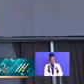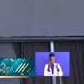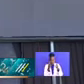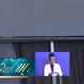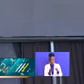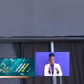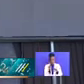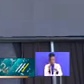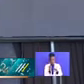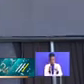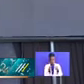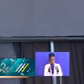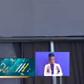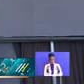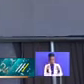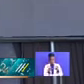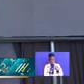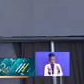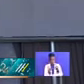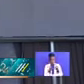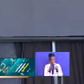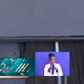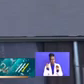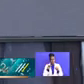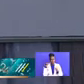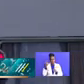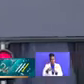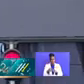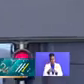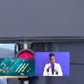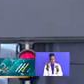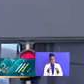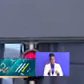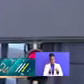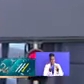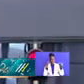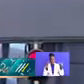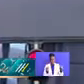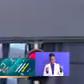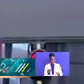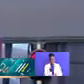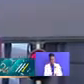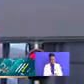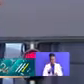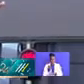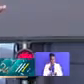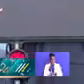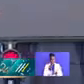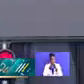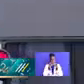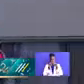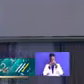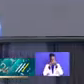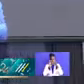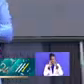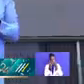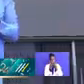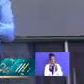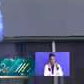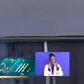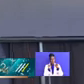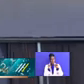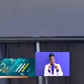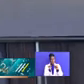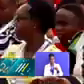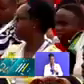against you so it is important that you know that an altar is a place in the family that can